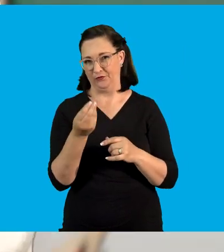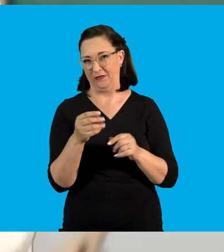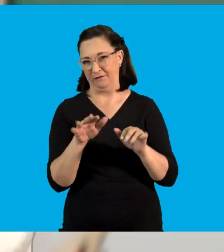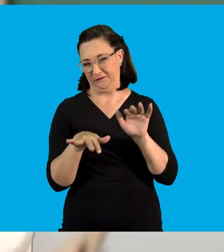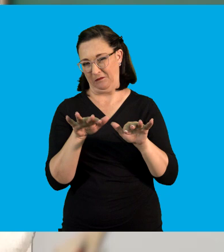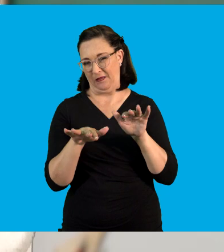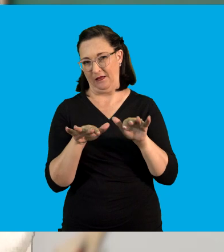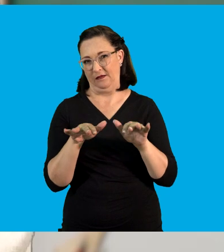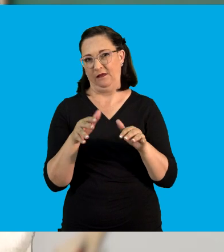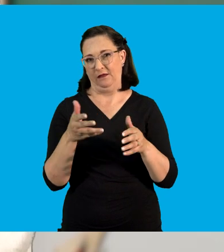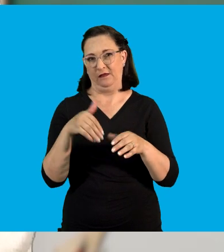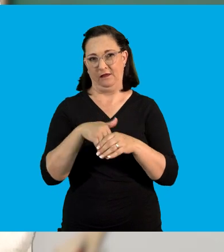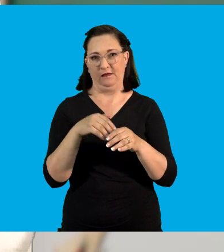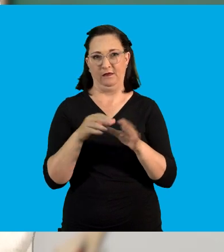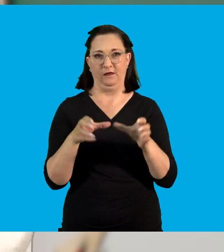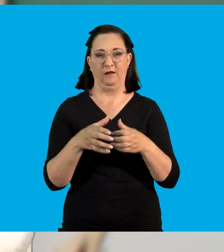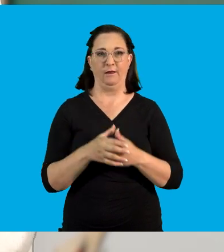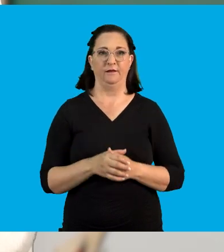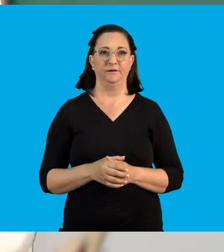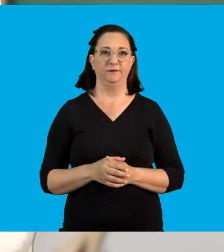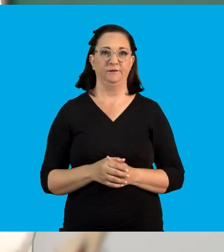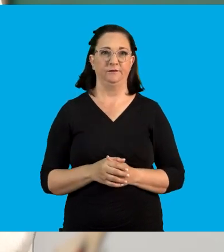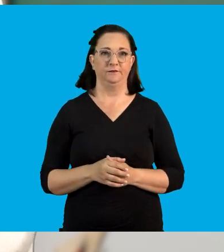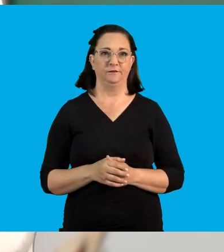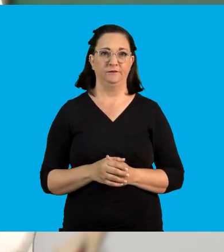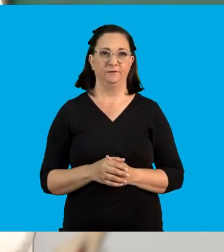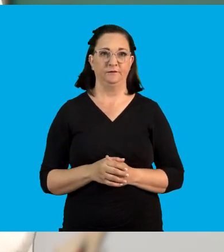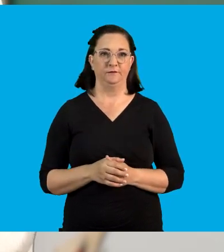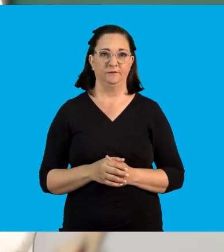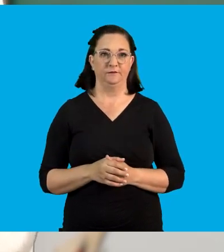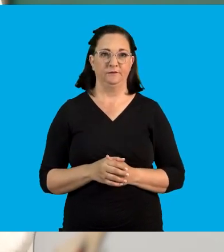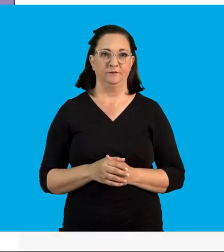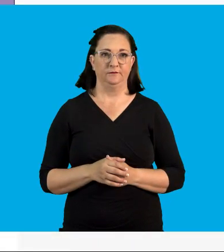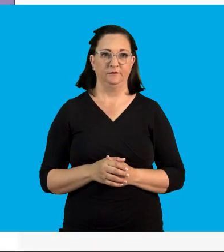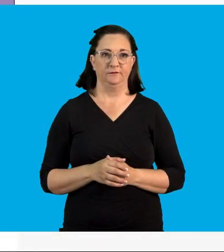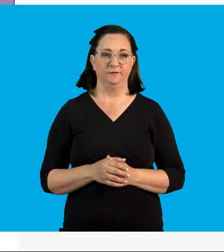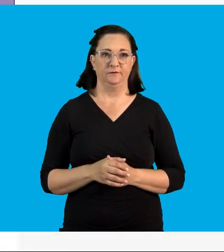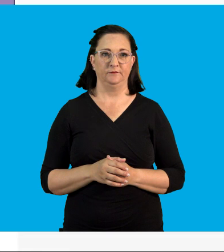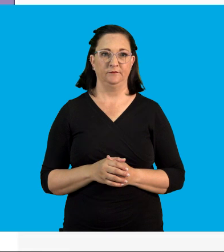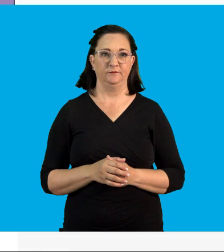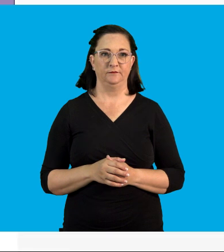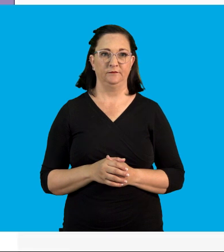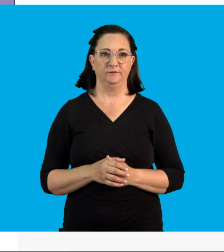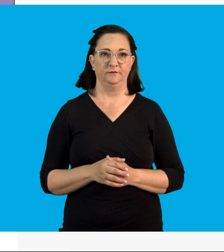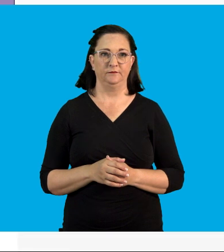would have in your maths instruments set, and then mathematical set, sorry.